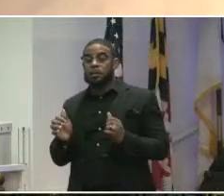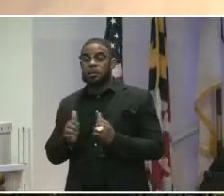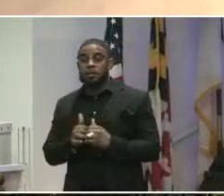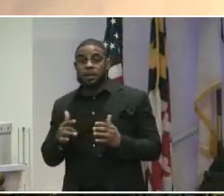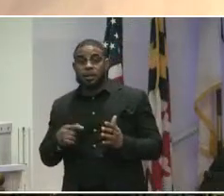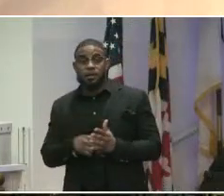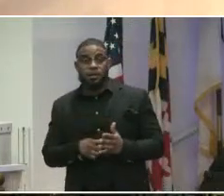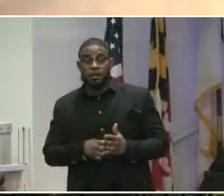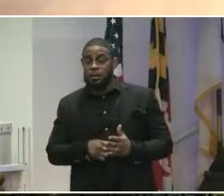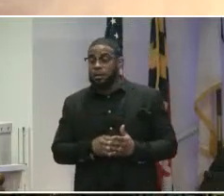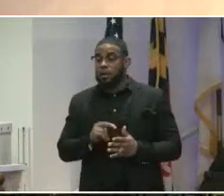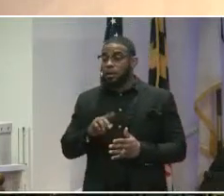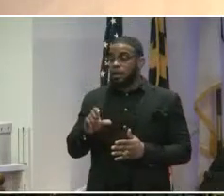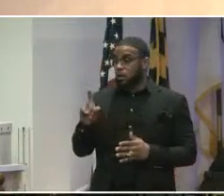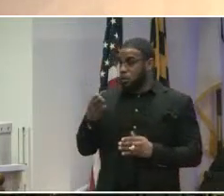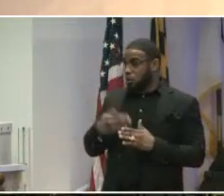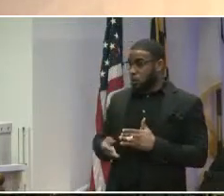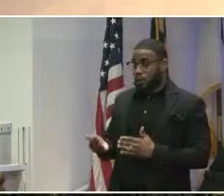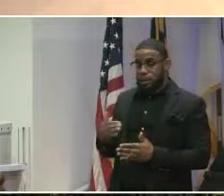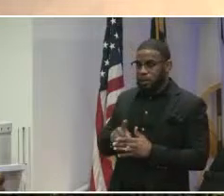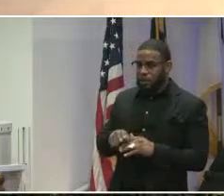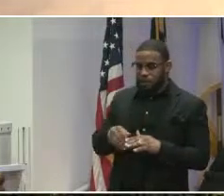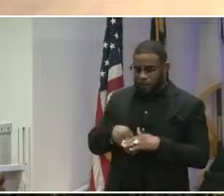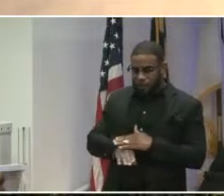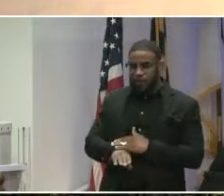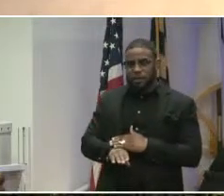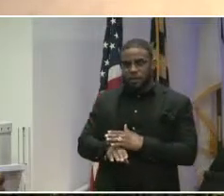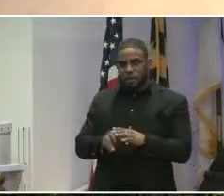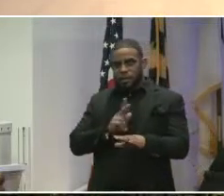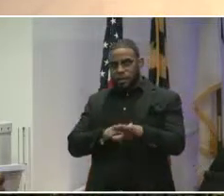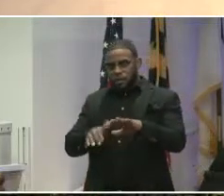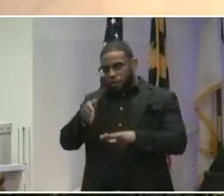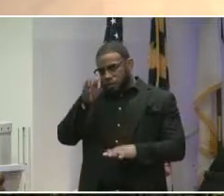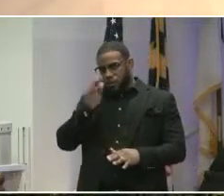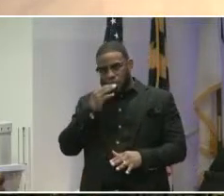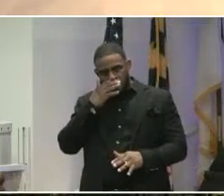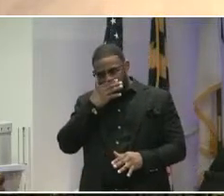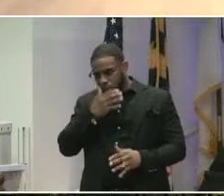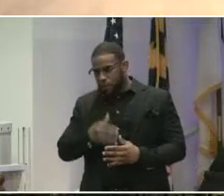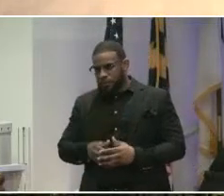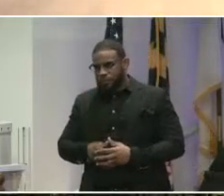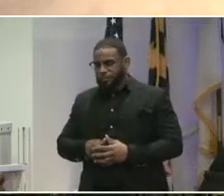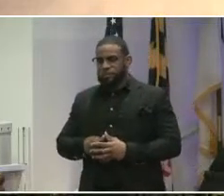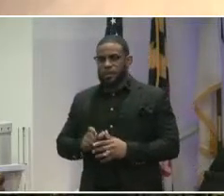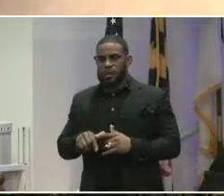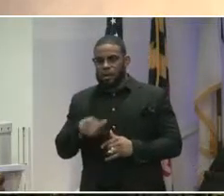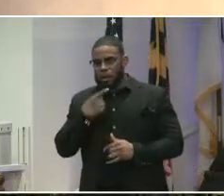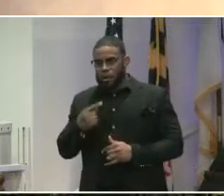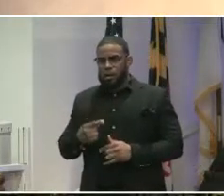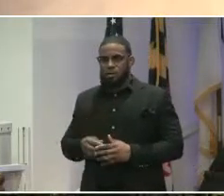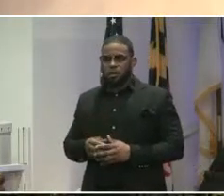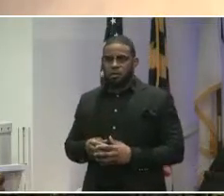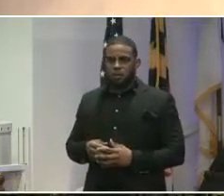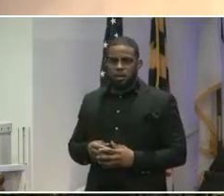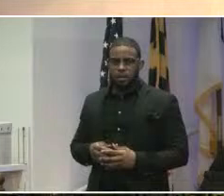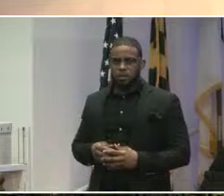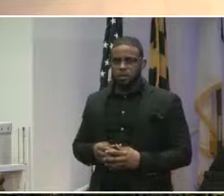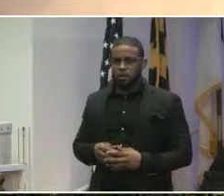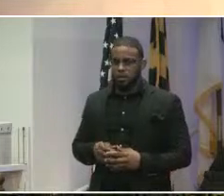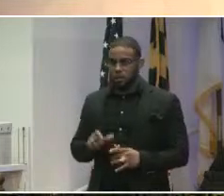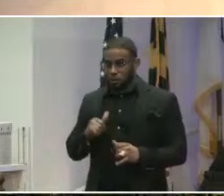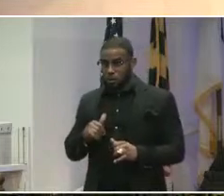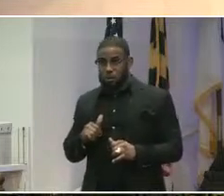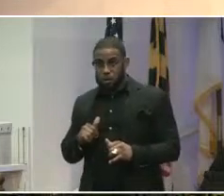this, unless one is born again, he cannot enter into the kingdom of God. What he was telling Nicodemus is, all you